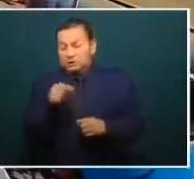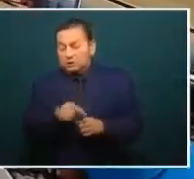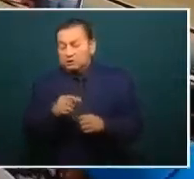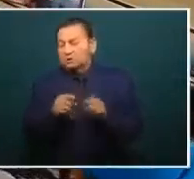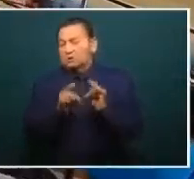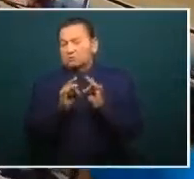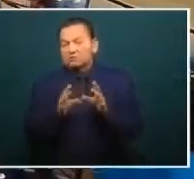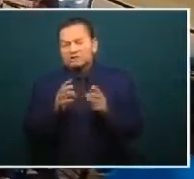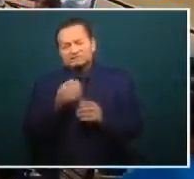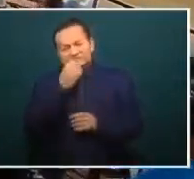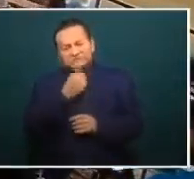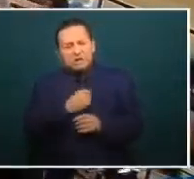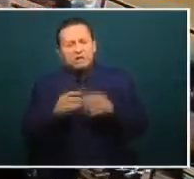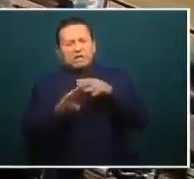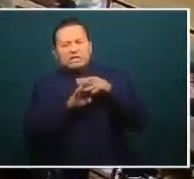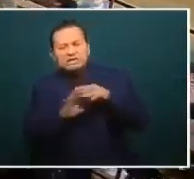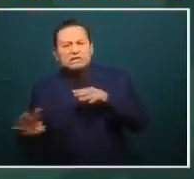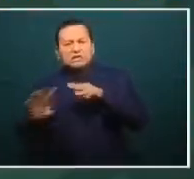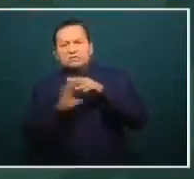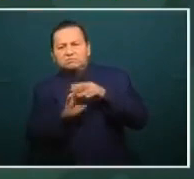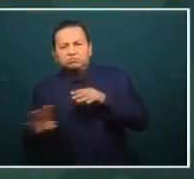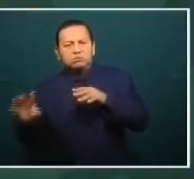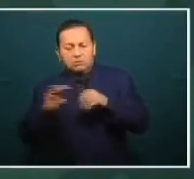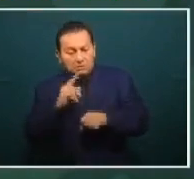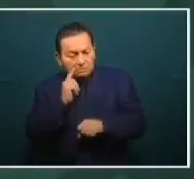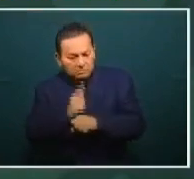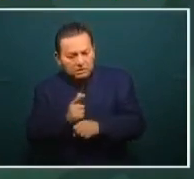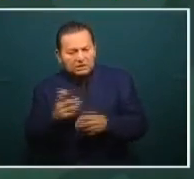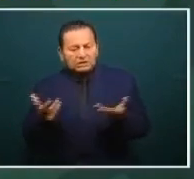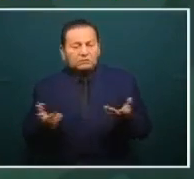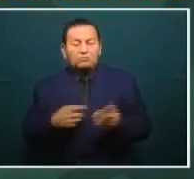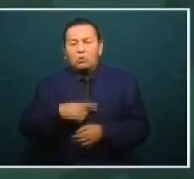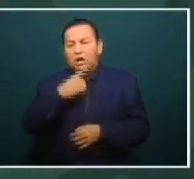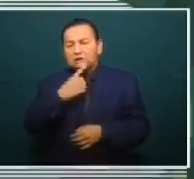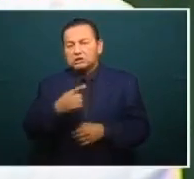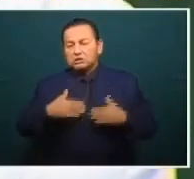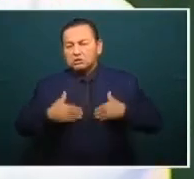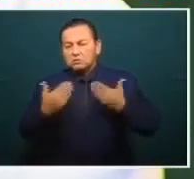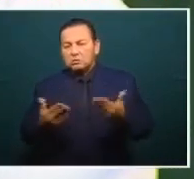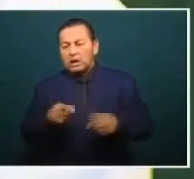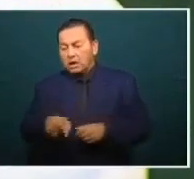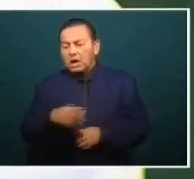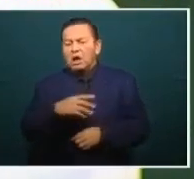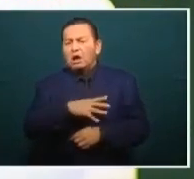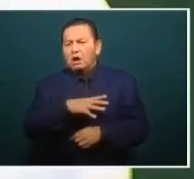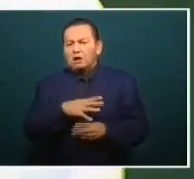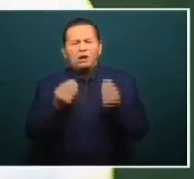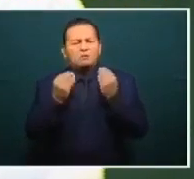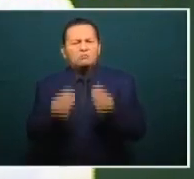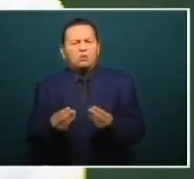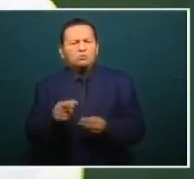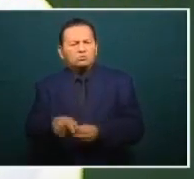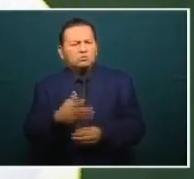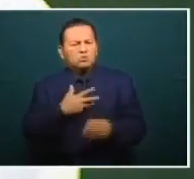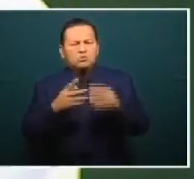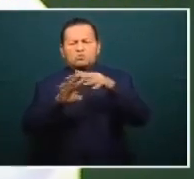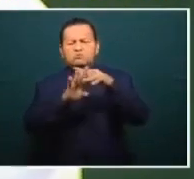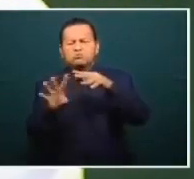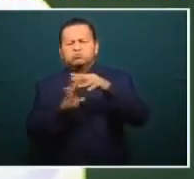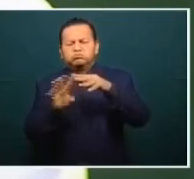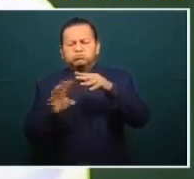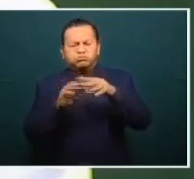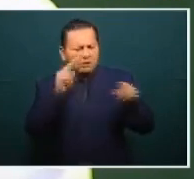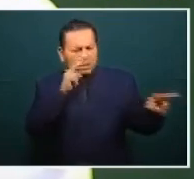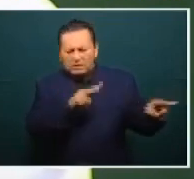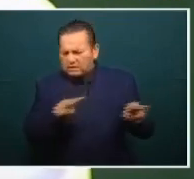for protection of children, because in this sad situation we